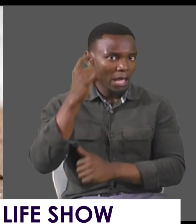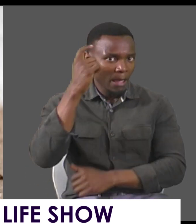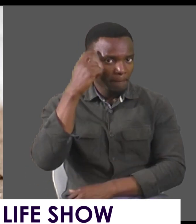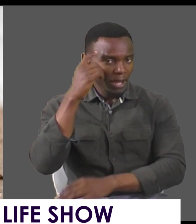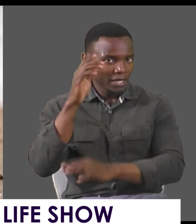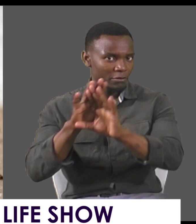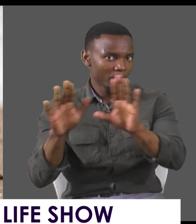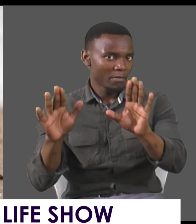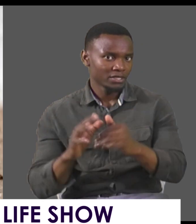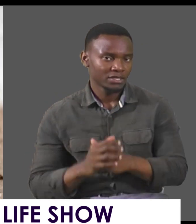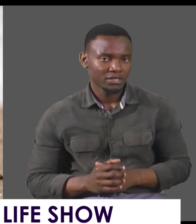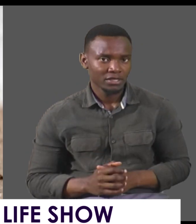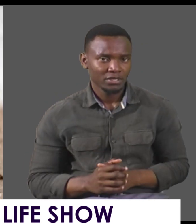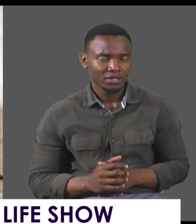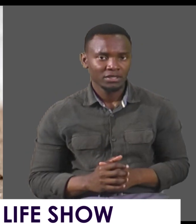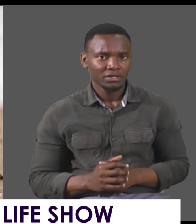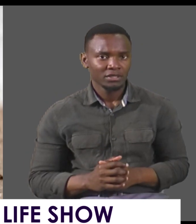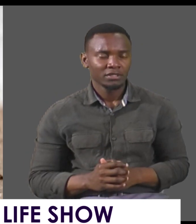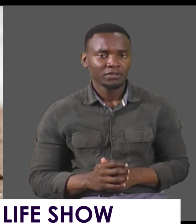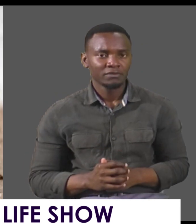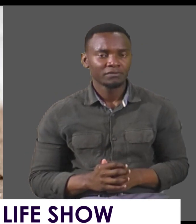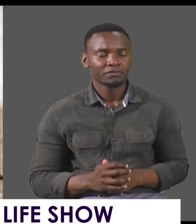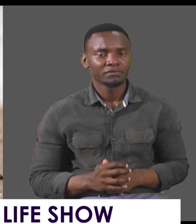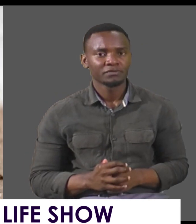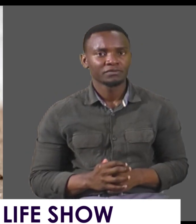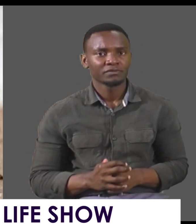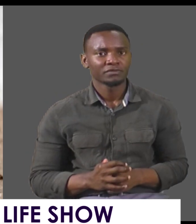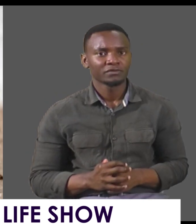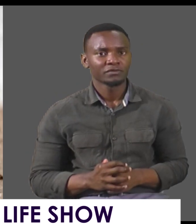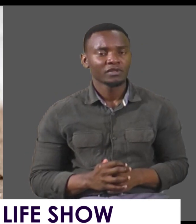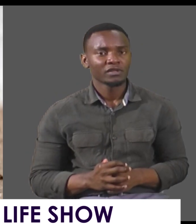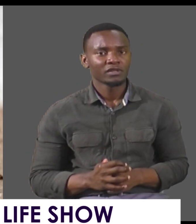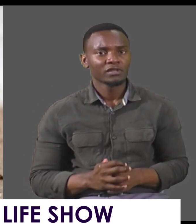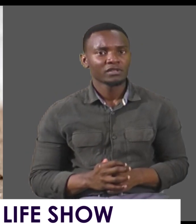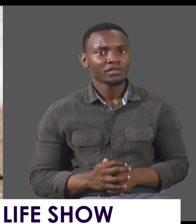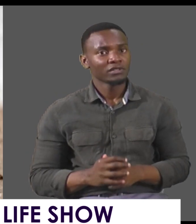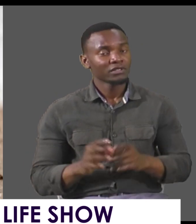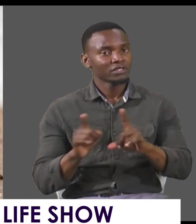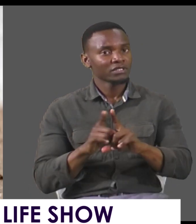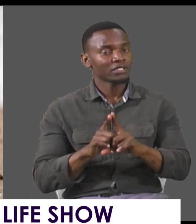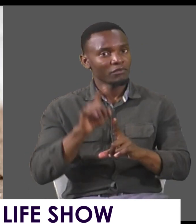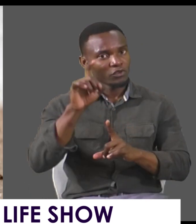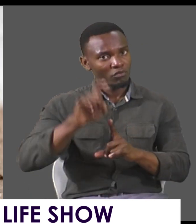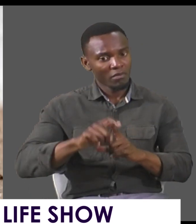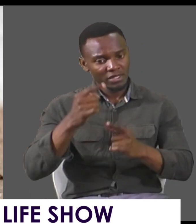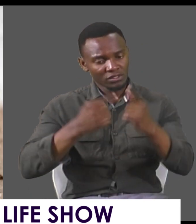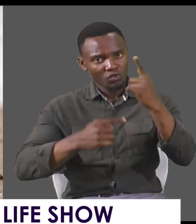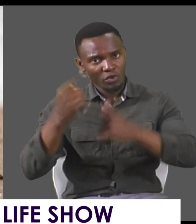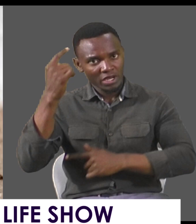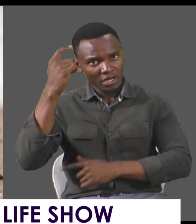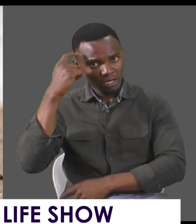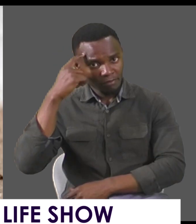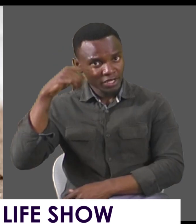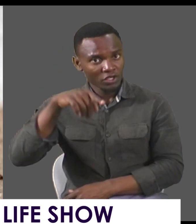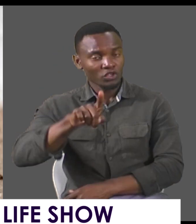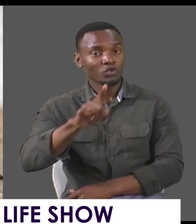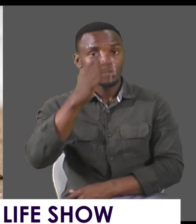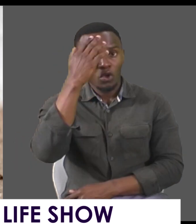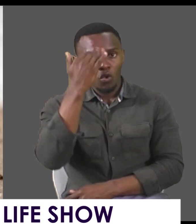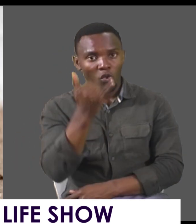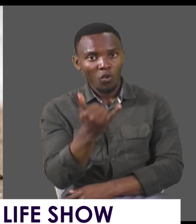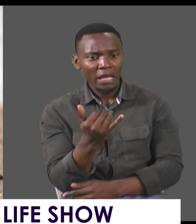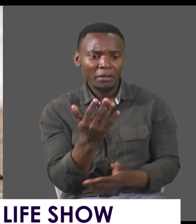and psychological games need to be won, because you can find you're